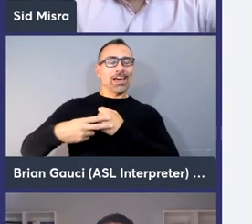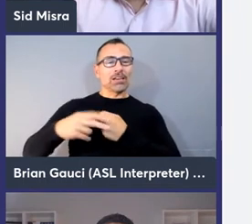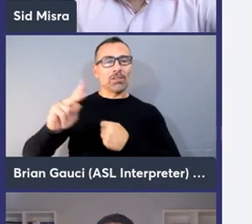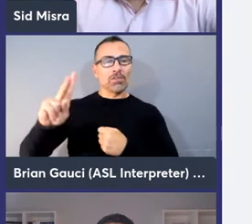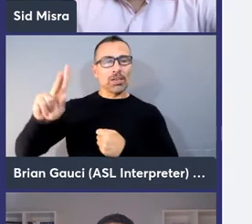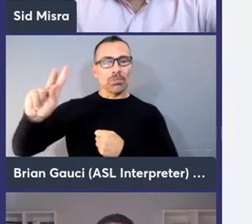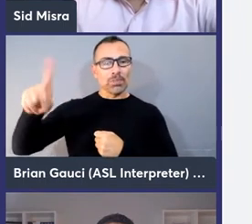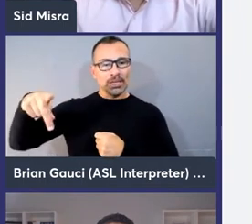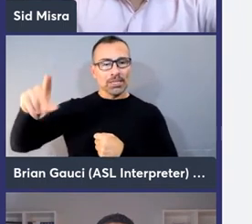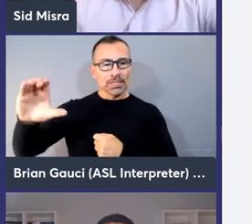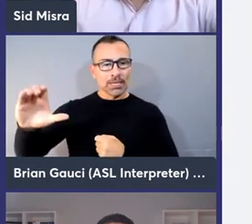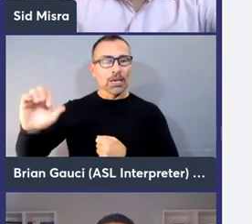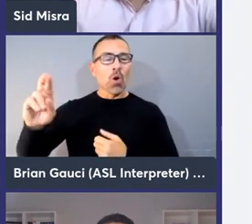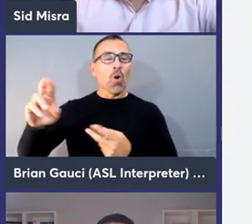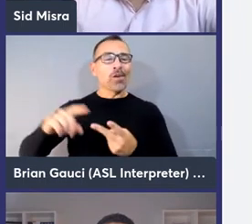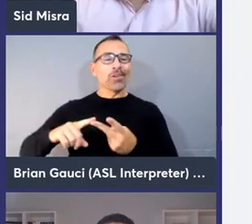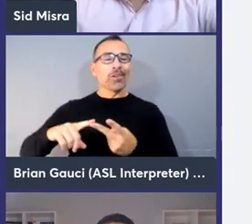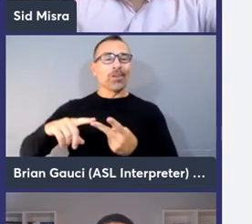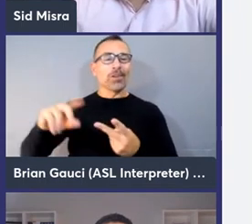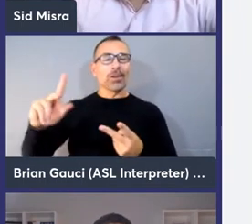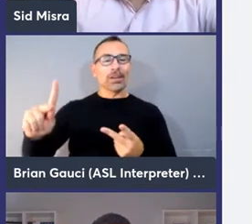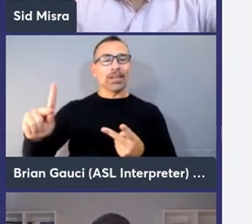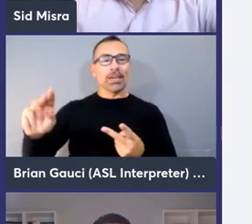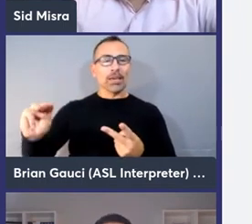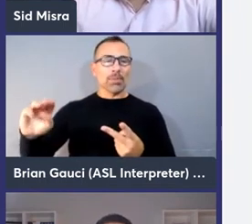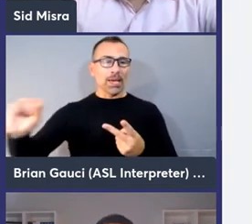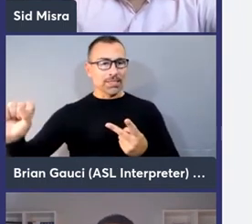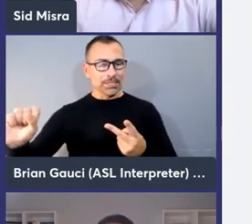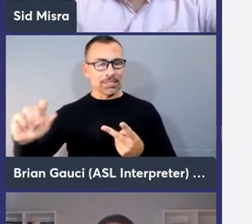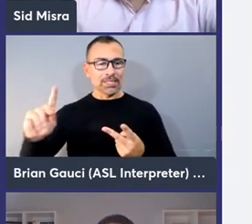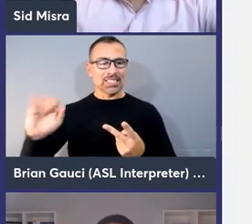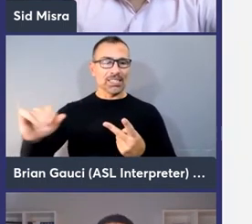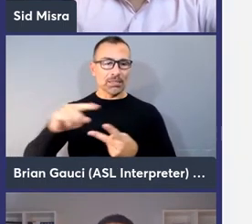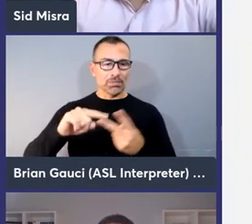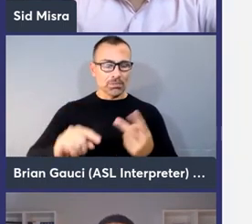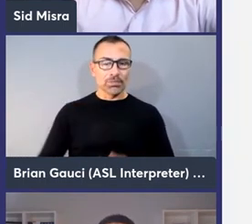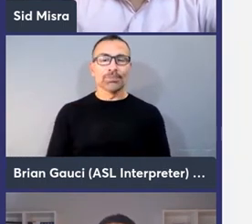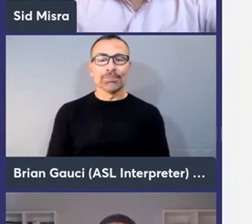KMS key. That's right. That's right. That's correct.